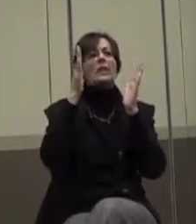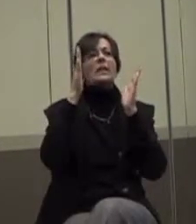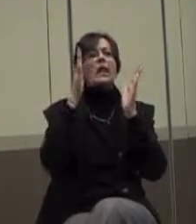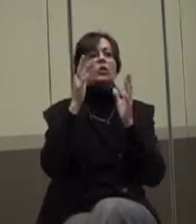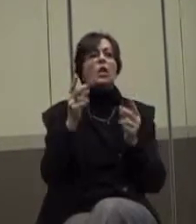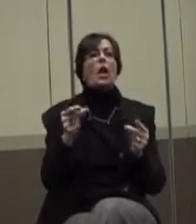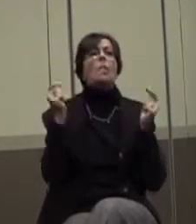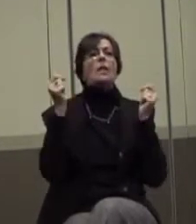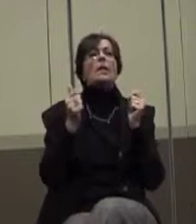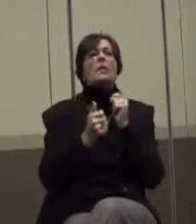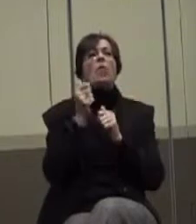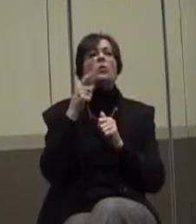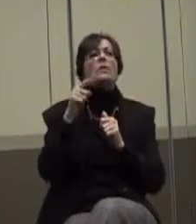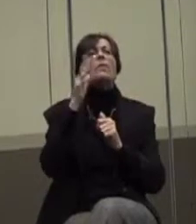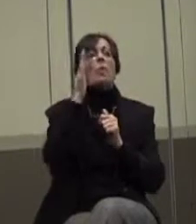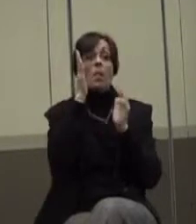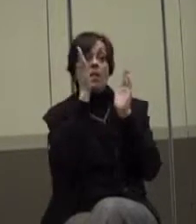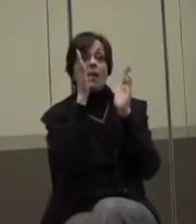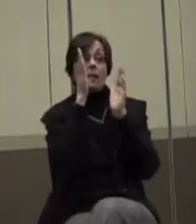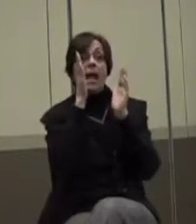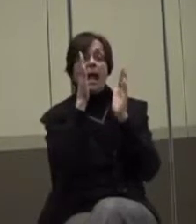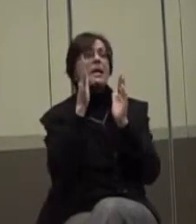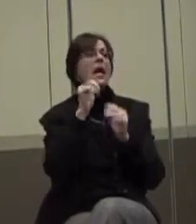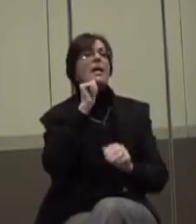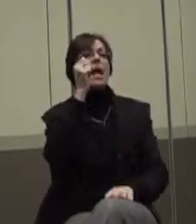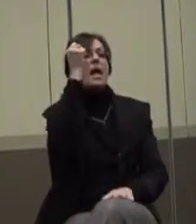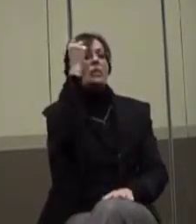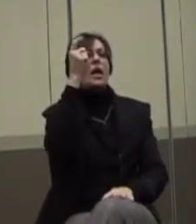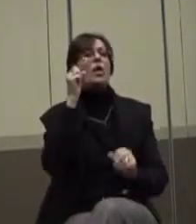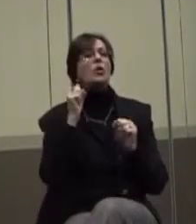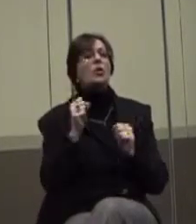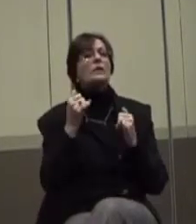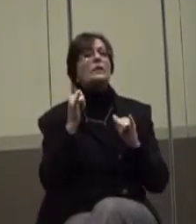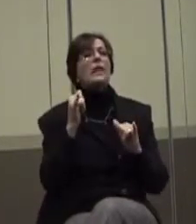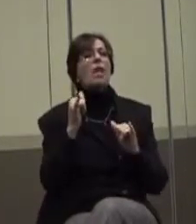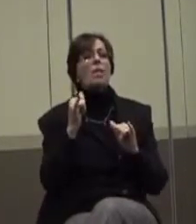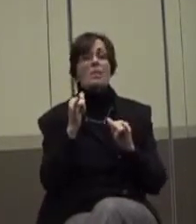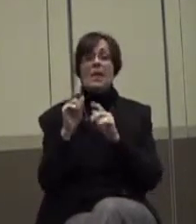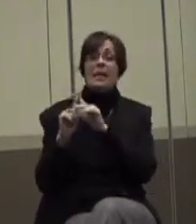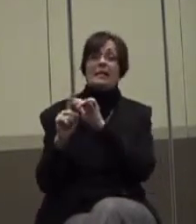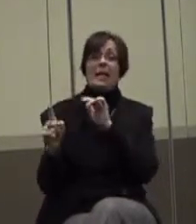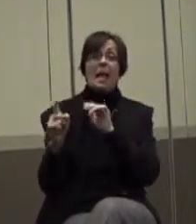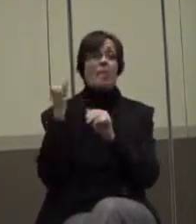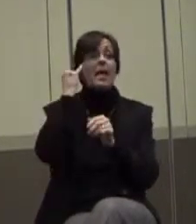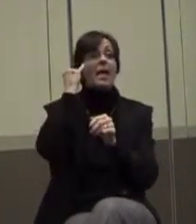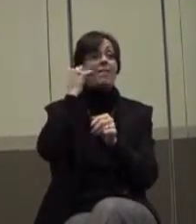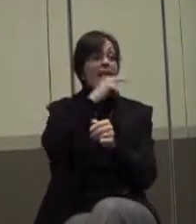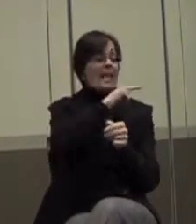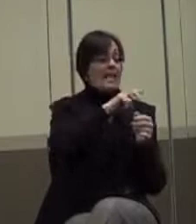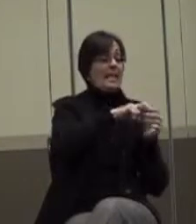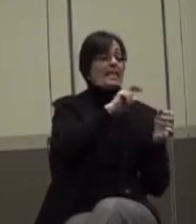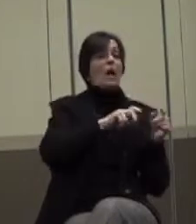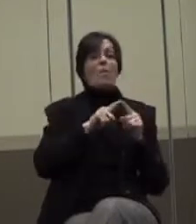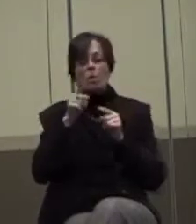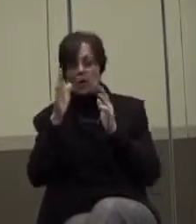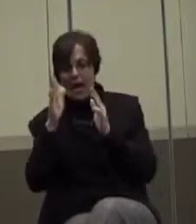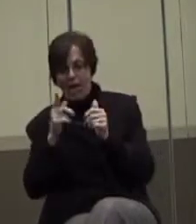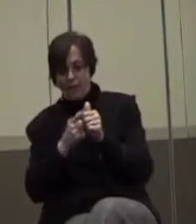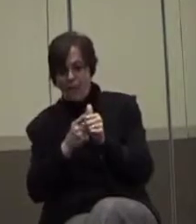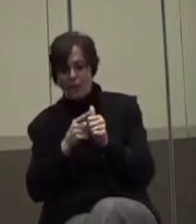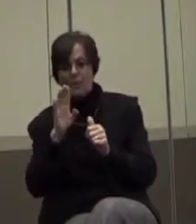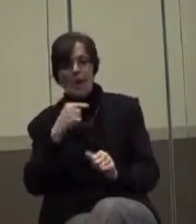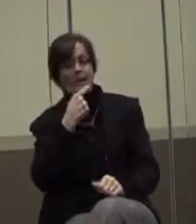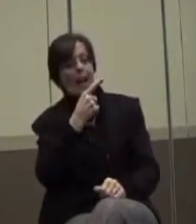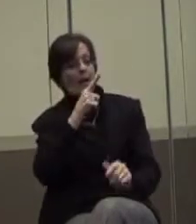because immediately most of them will attend to it, not understanding that it could still be escaped if he gets out of it, but you attended to it first by saying, get out of